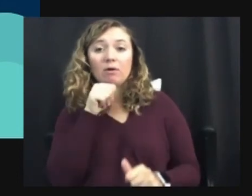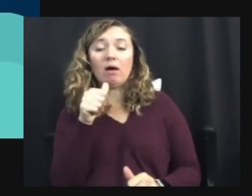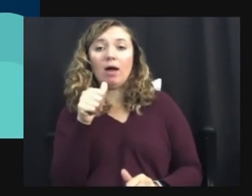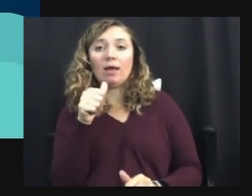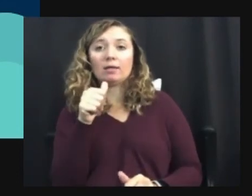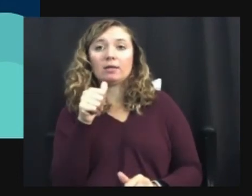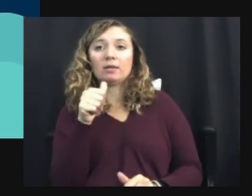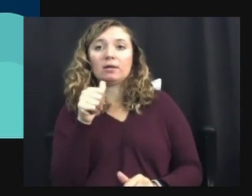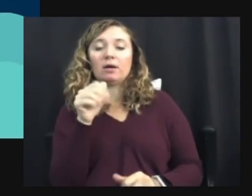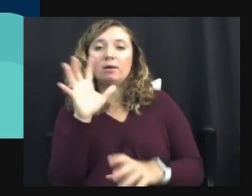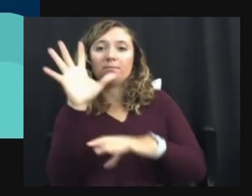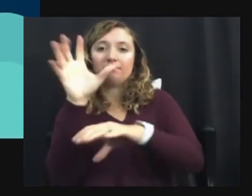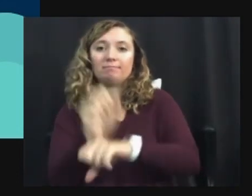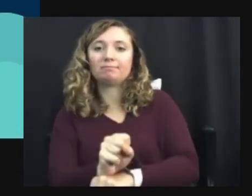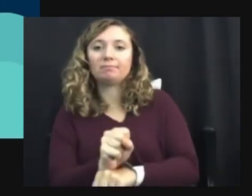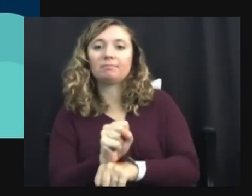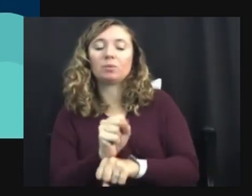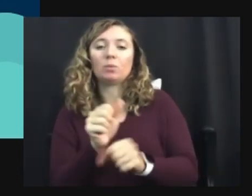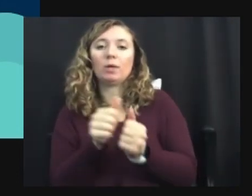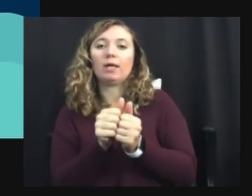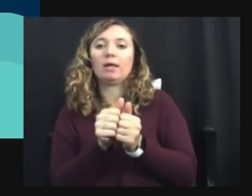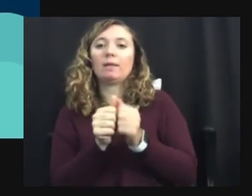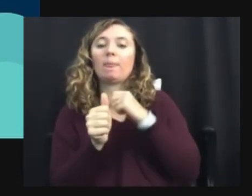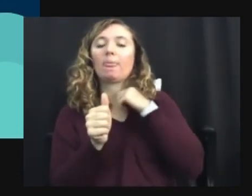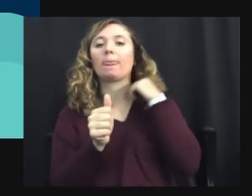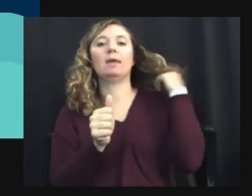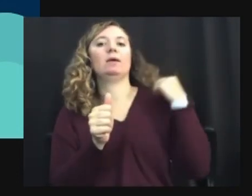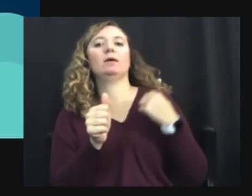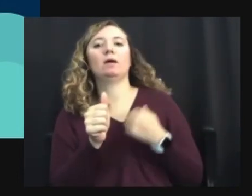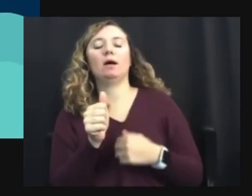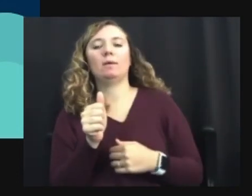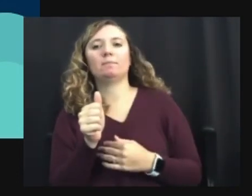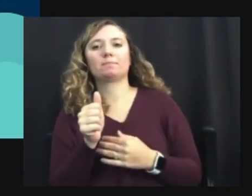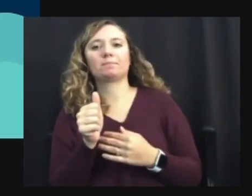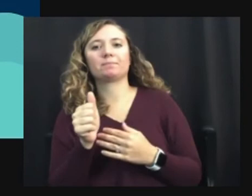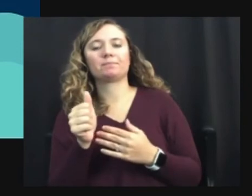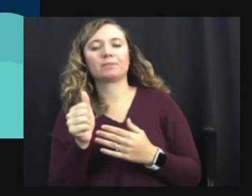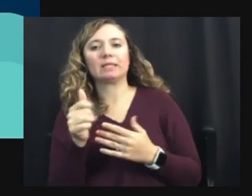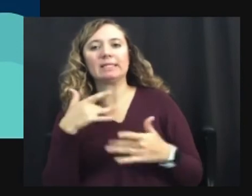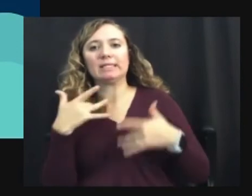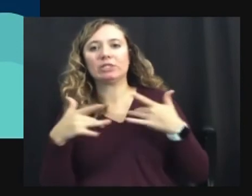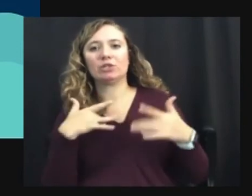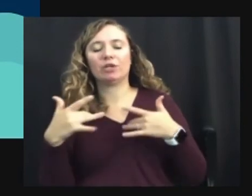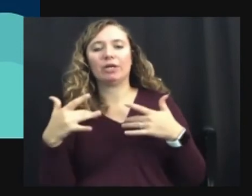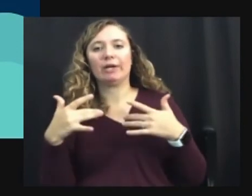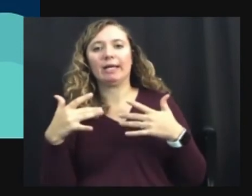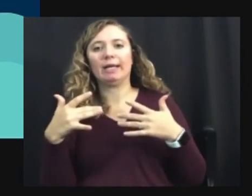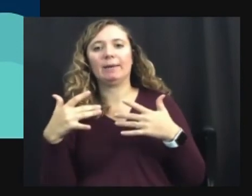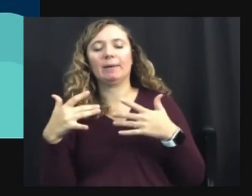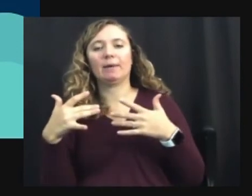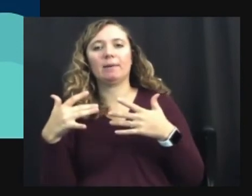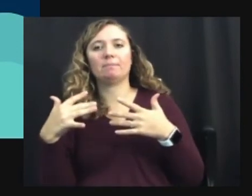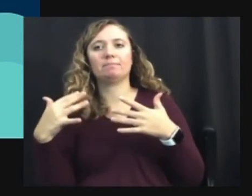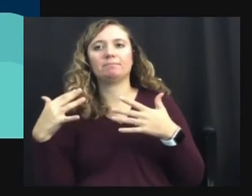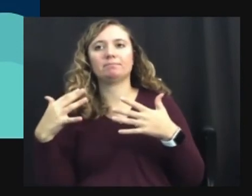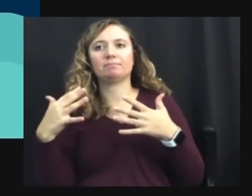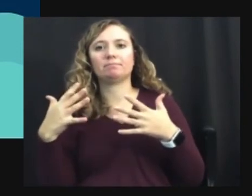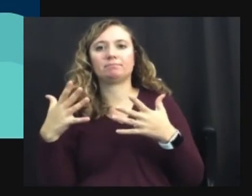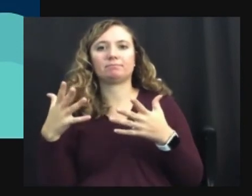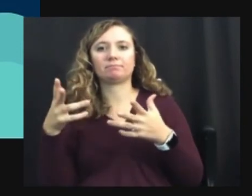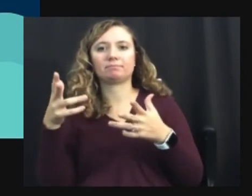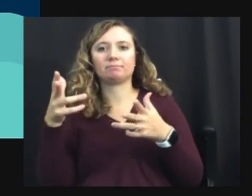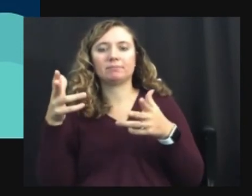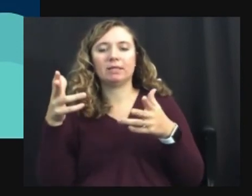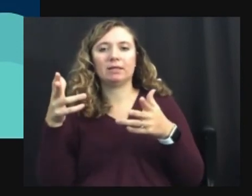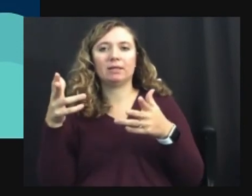exposing your child to loud noises and causing them extreme pain and sensory dysregulation all the time, trying to get them, quote, used